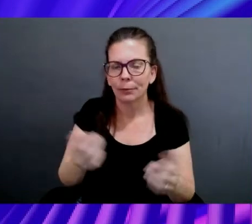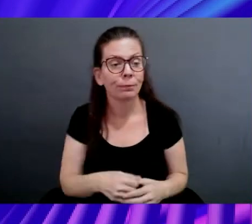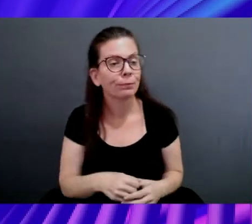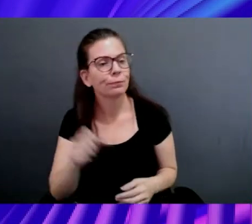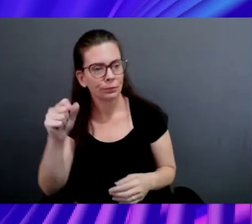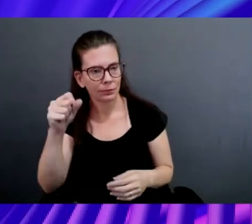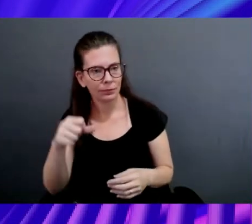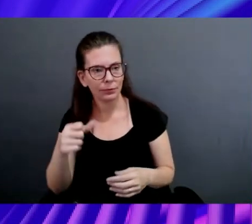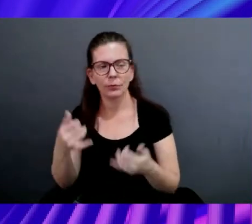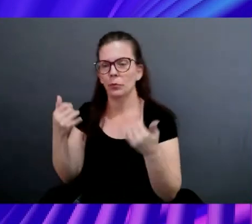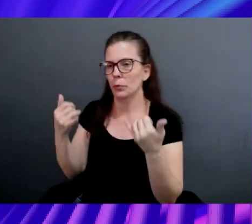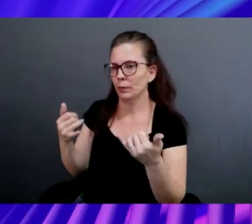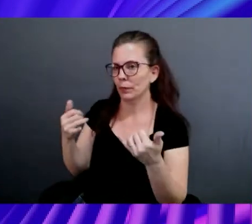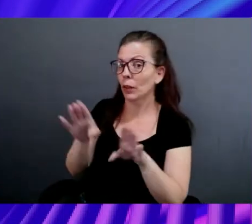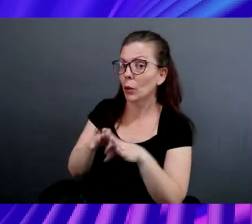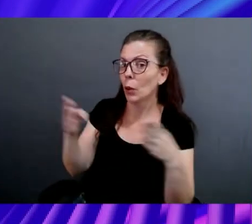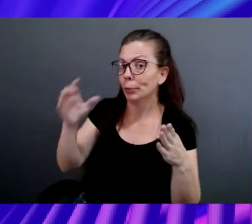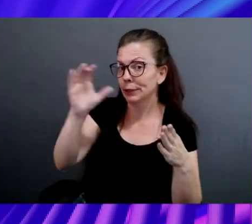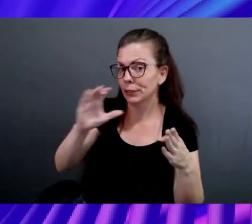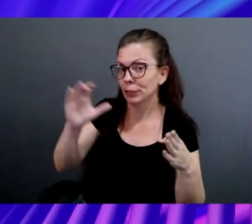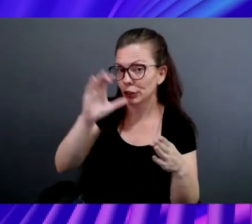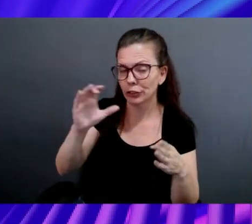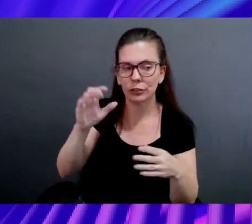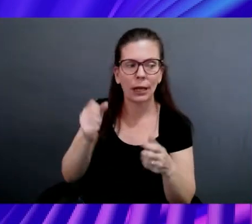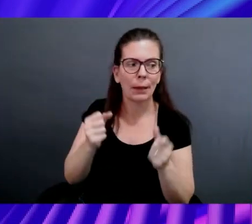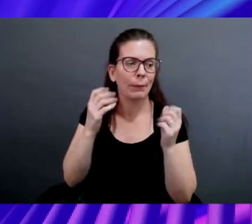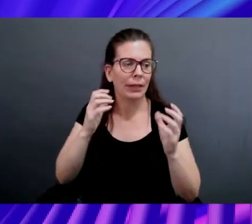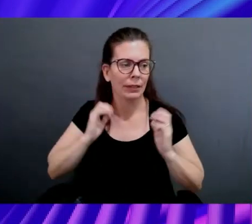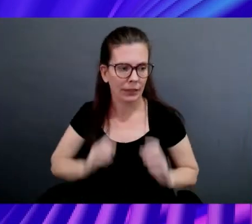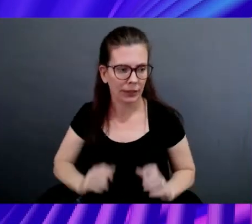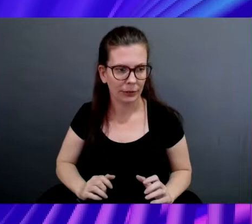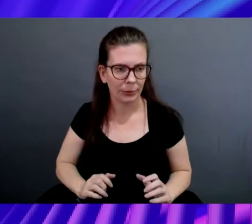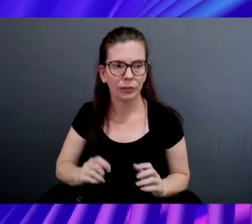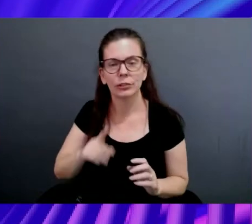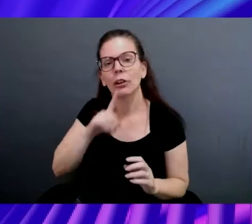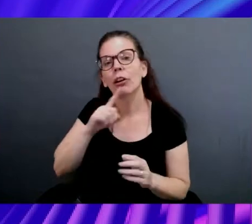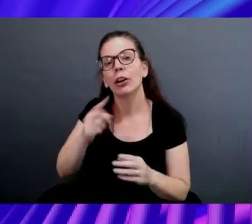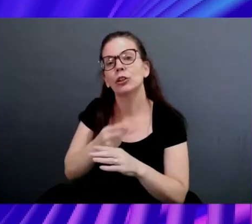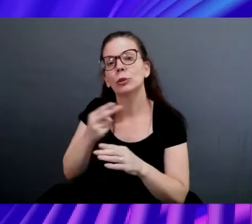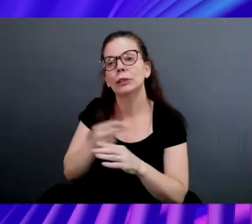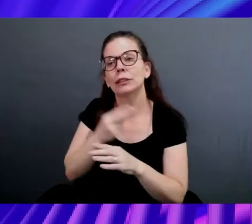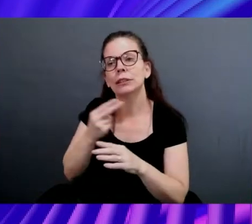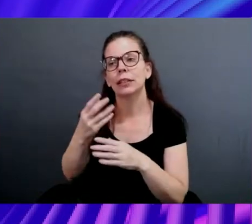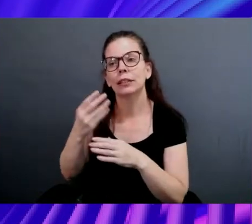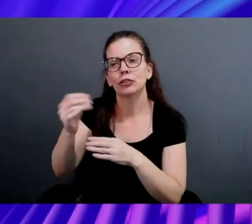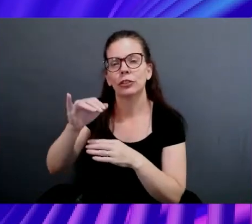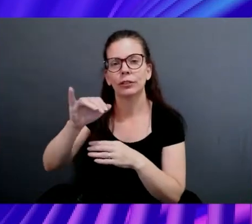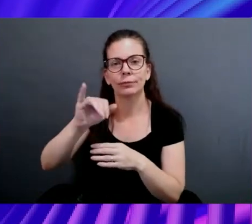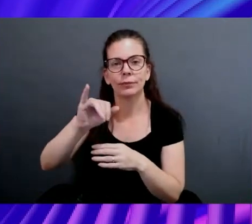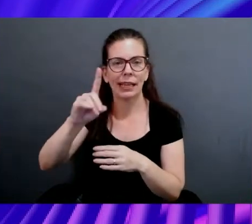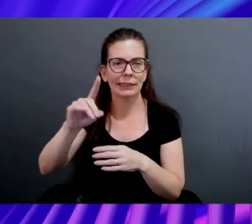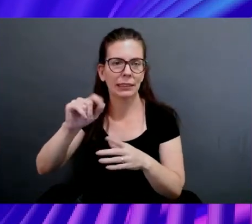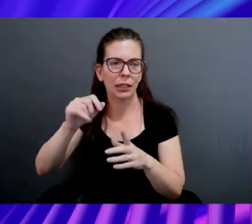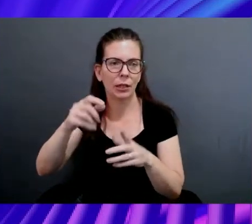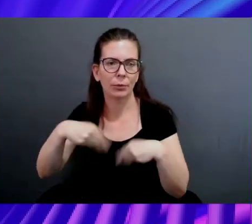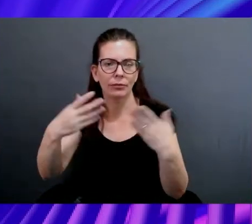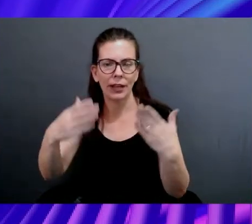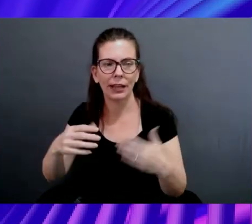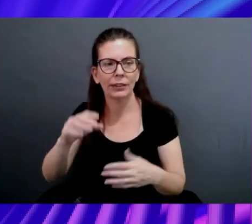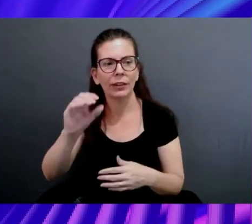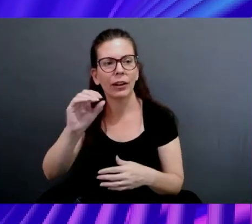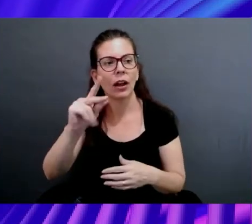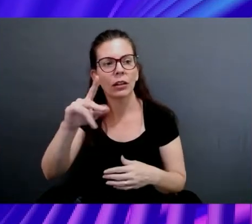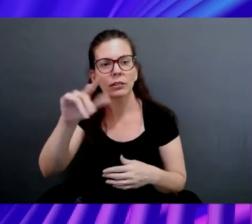right, OpenSearch, many customers are using an external identity provider, like Okta, R0,